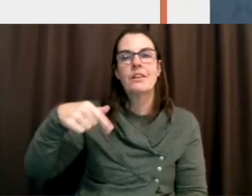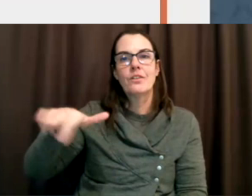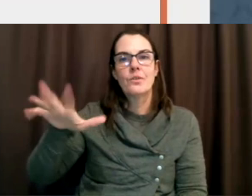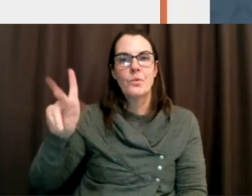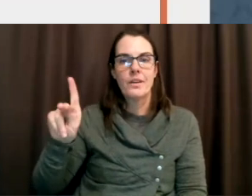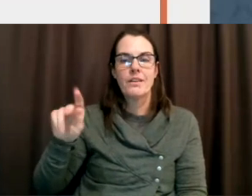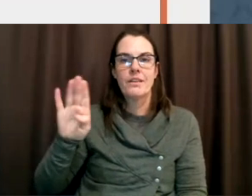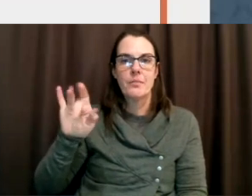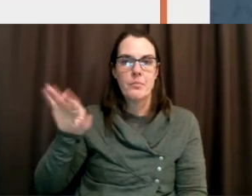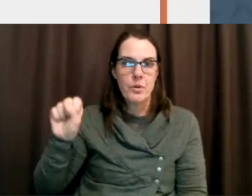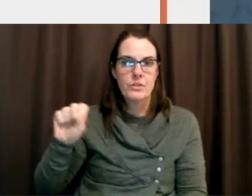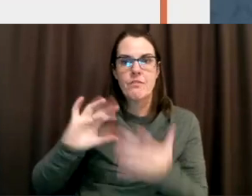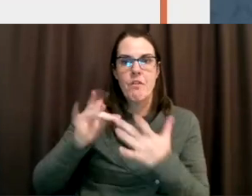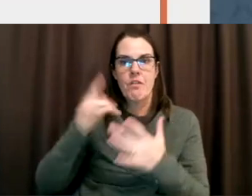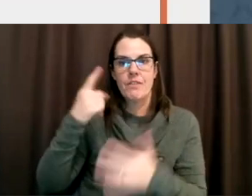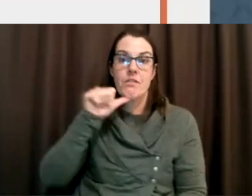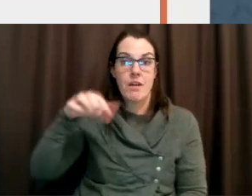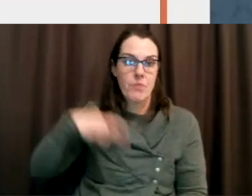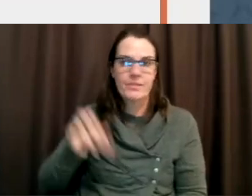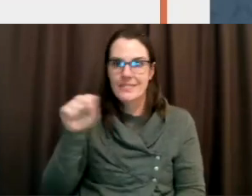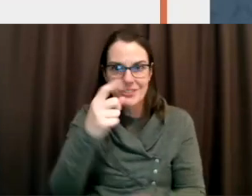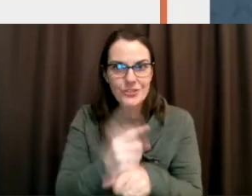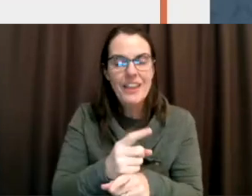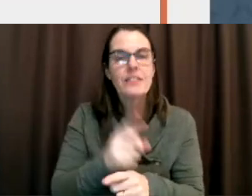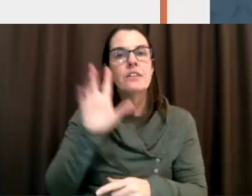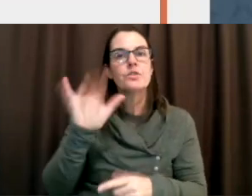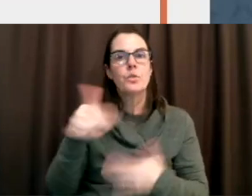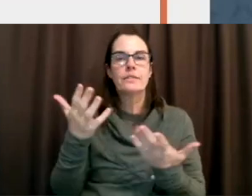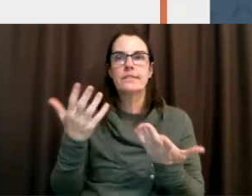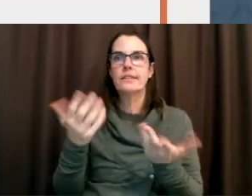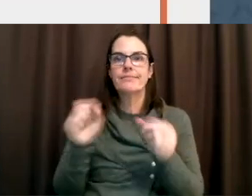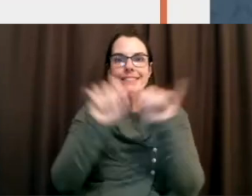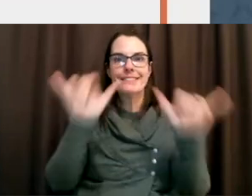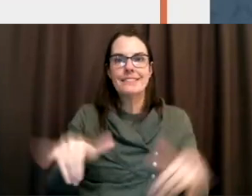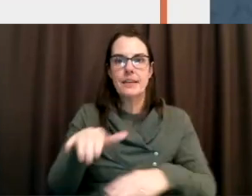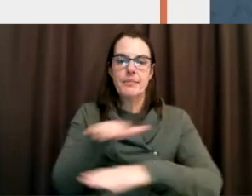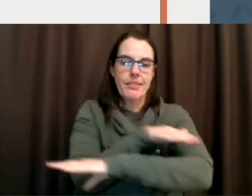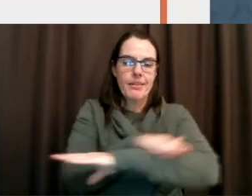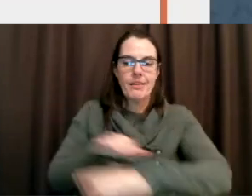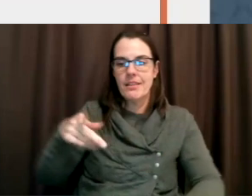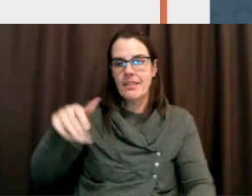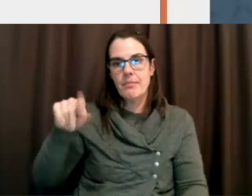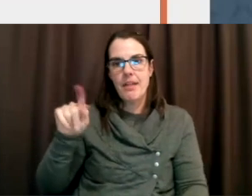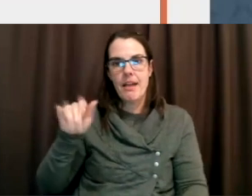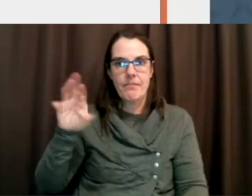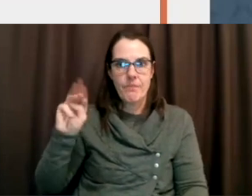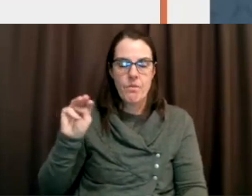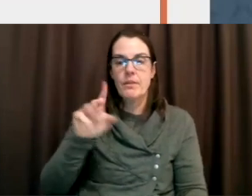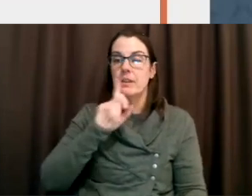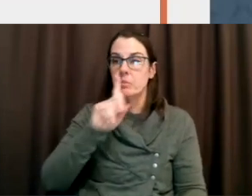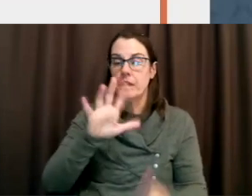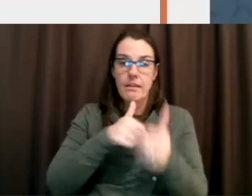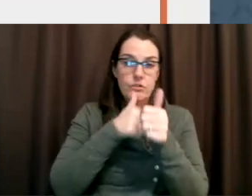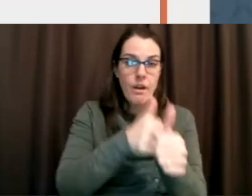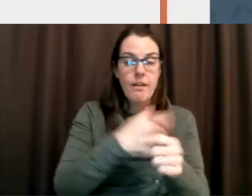Yeah, absolutely. So it's the platforms and processes that ensure the proper handling, tracking, and disbursement of federal funds.